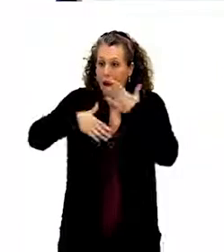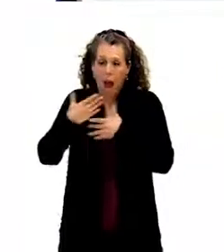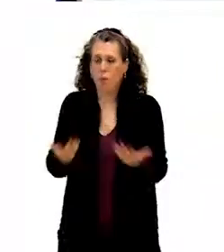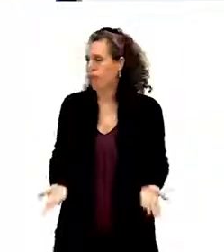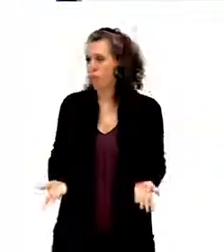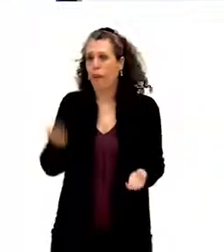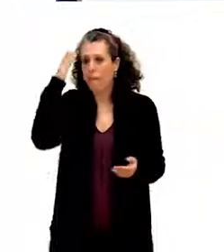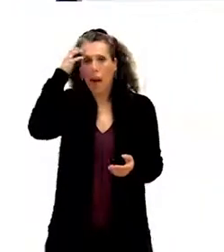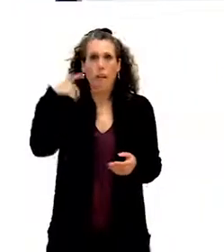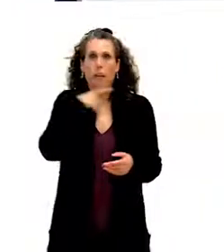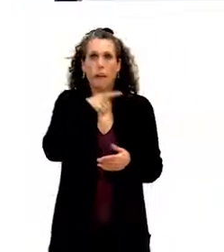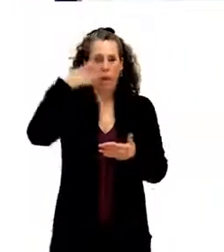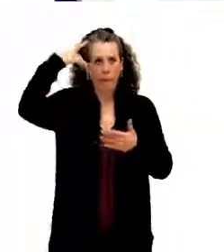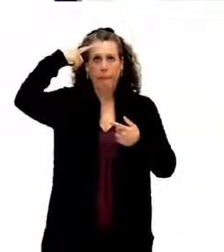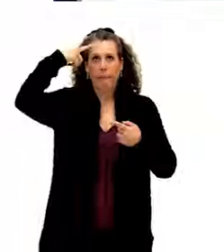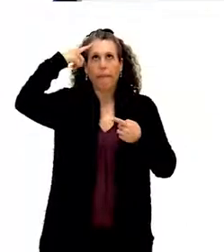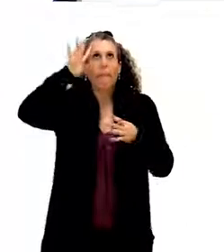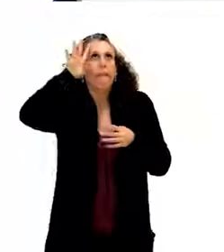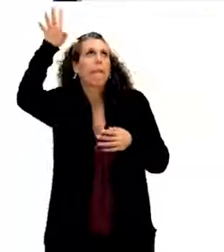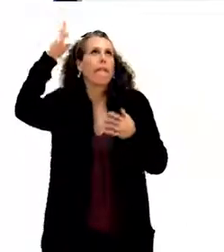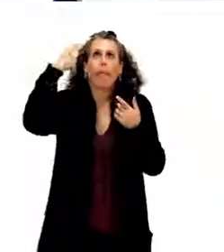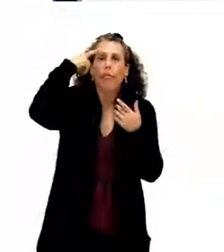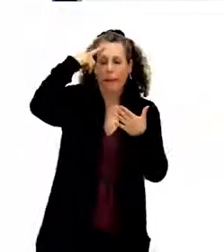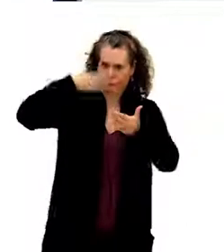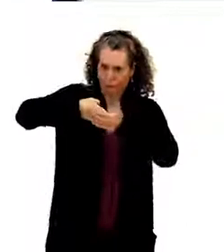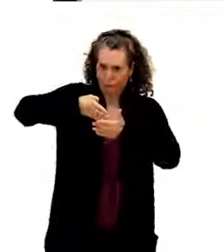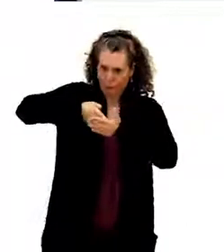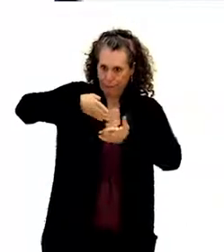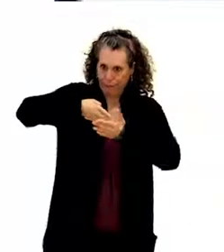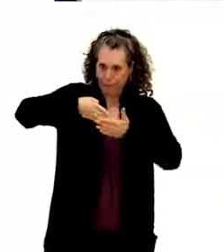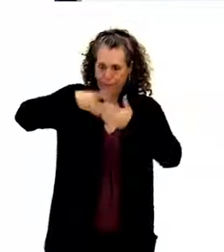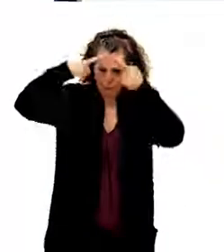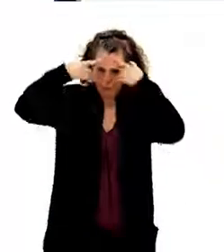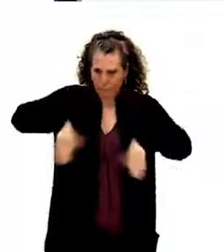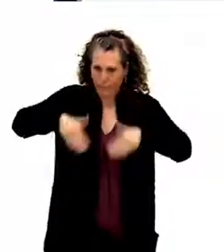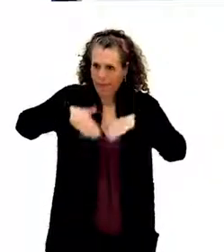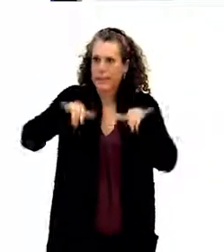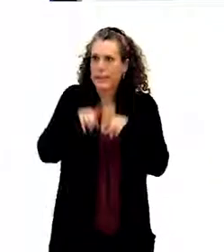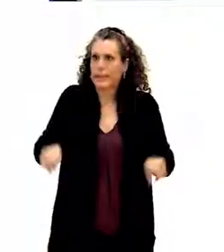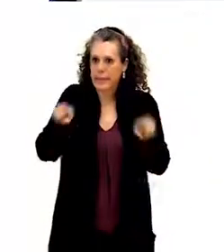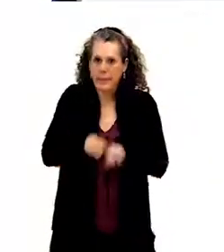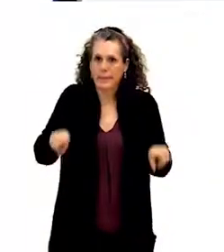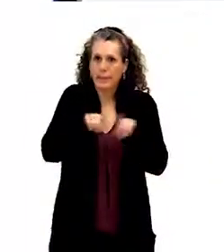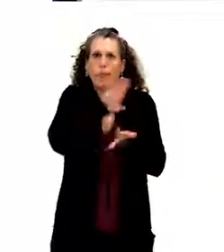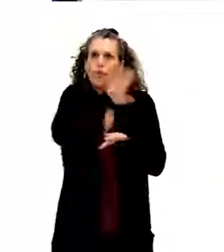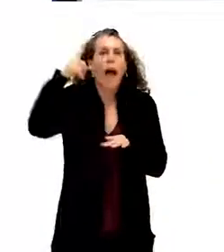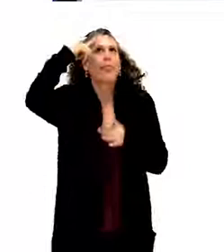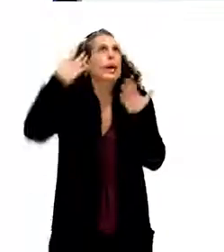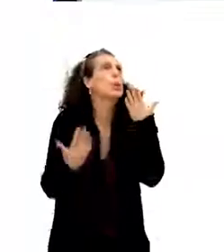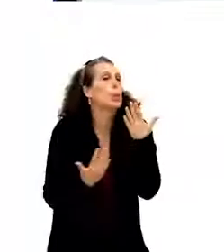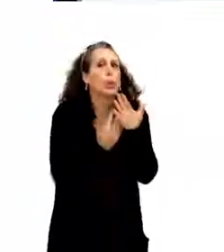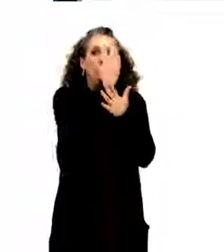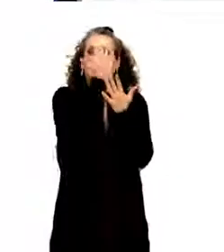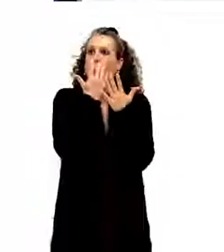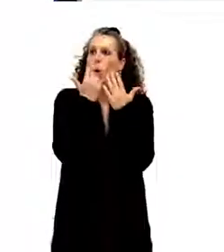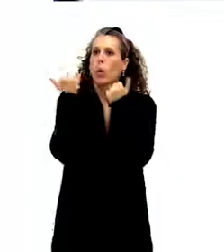lack of imagination, lack of brave character to say, yes, we can create a new approach in delivering